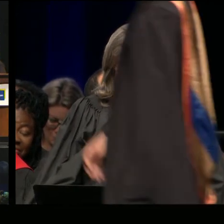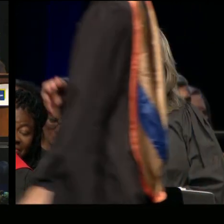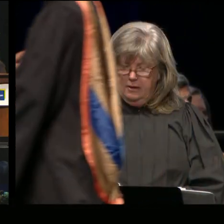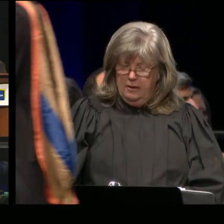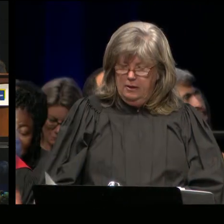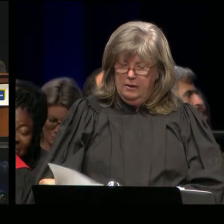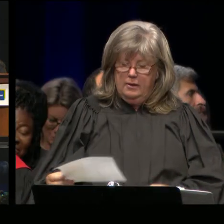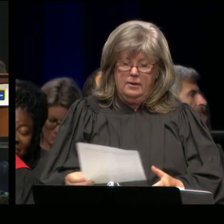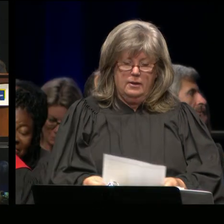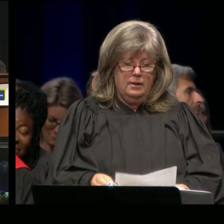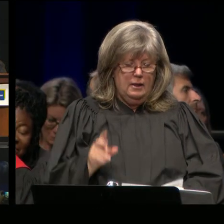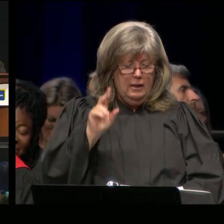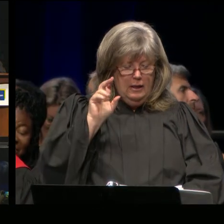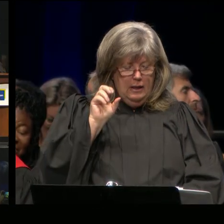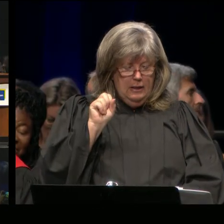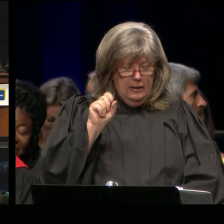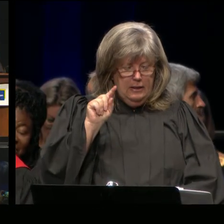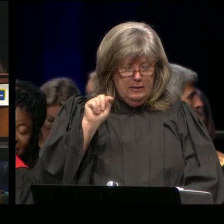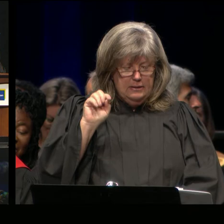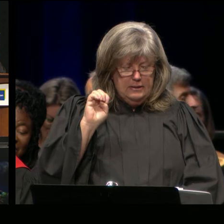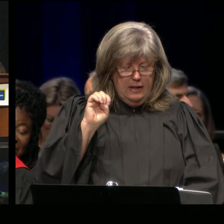Stefan Kojovic.